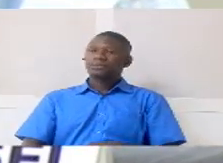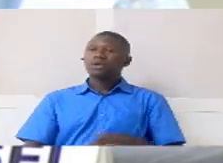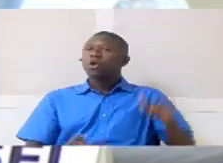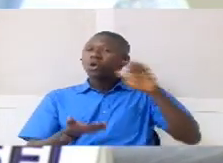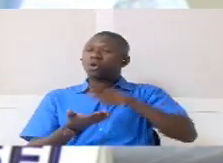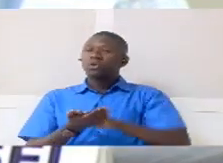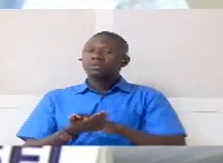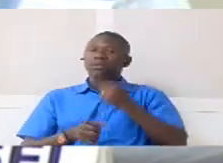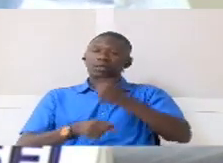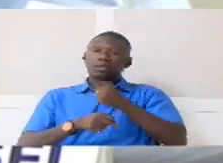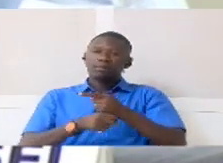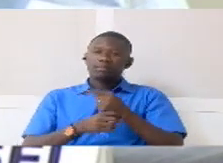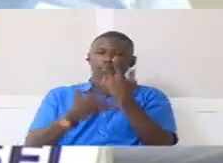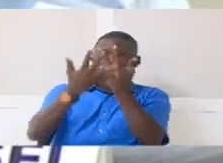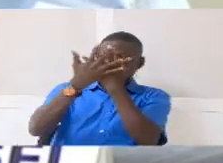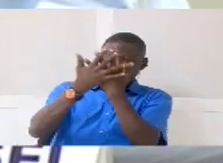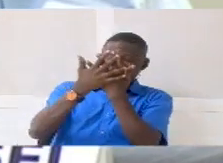the Gambia Prison Authority.